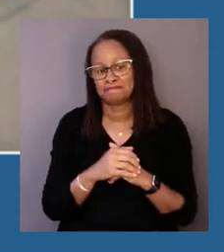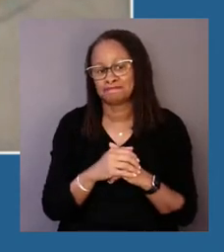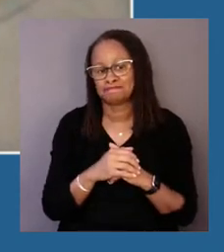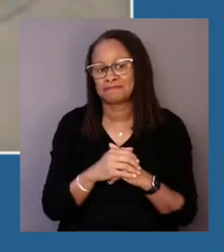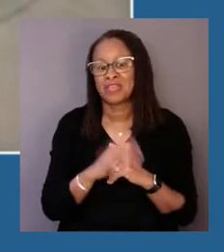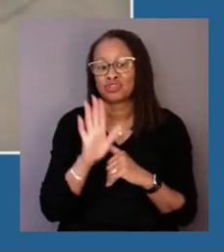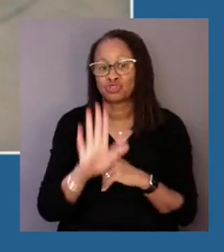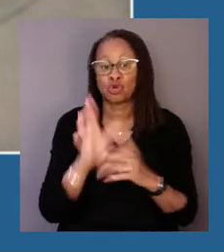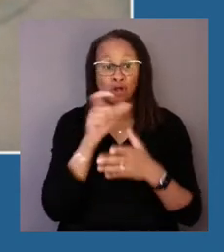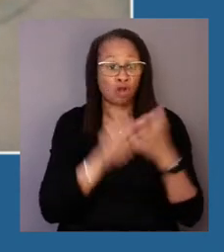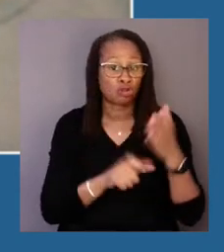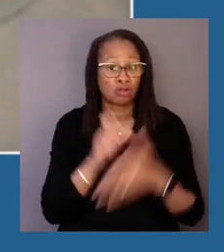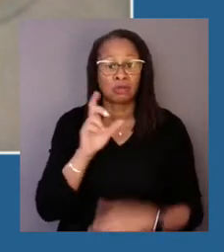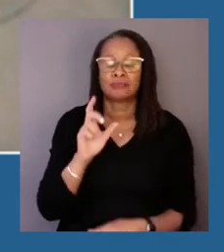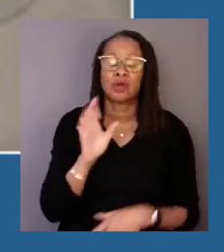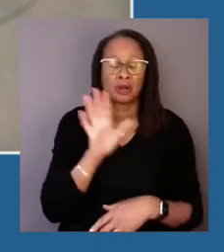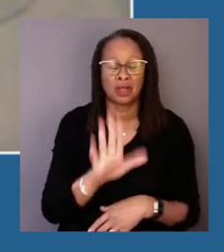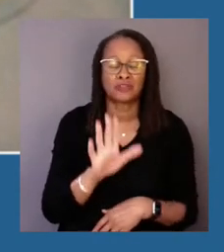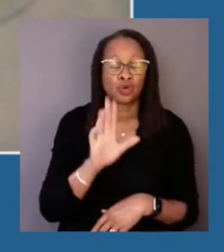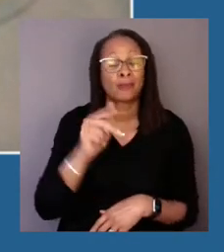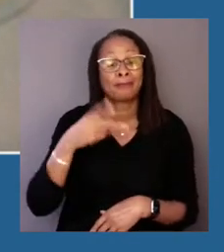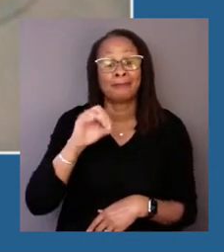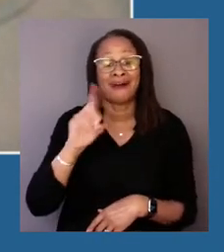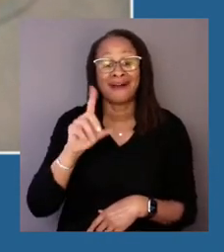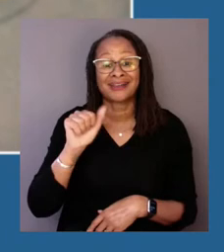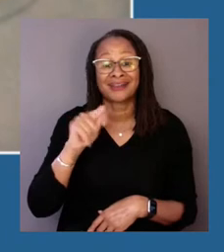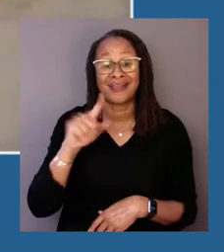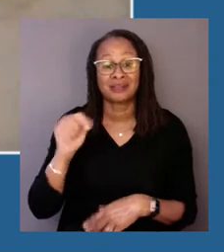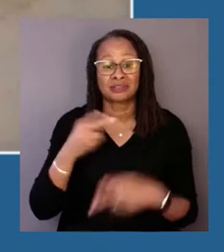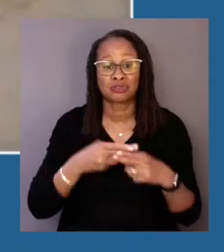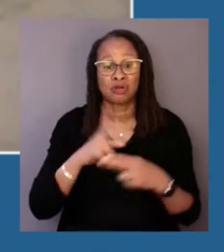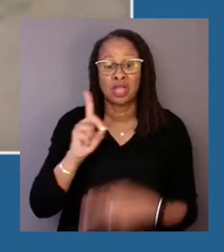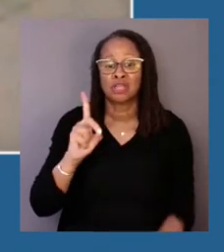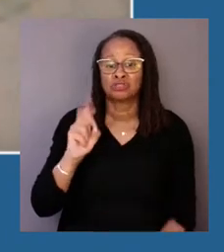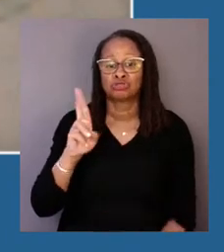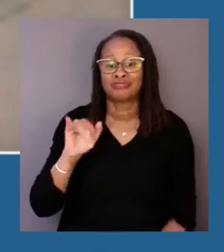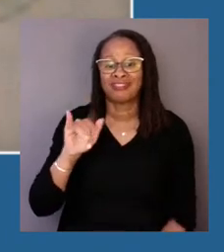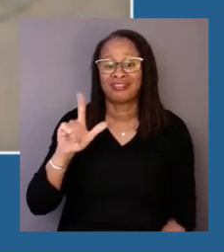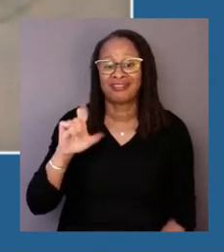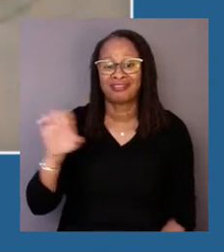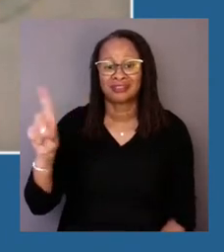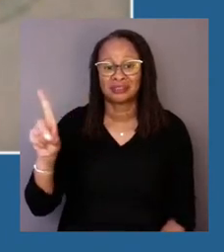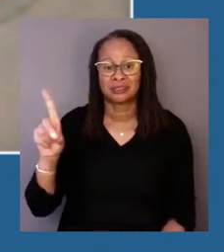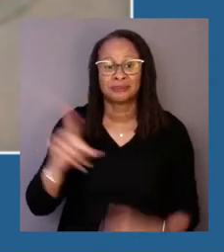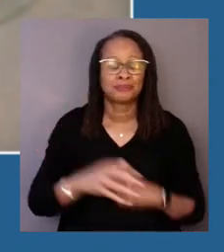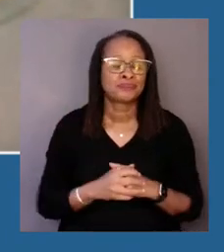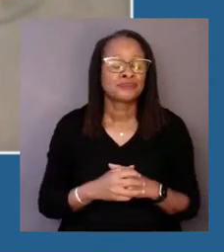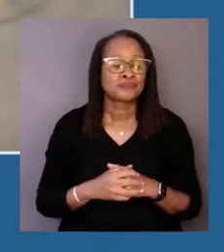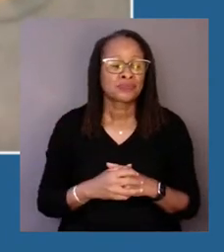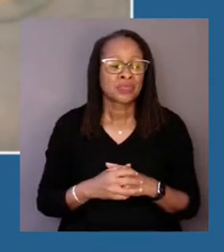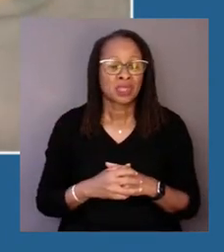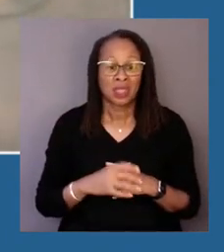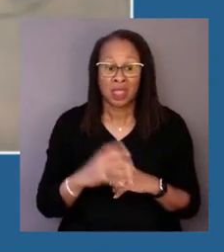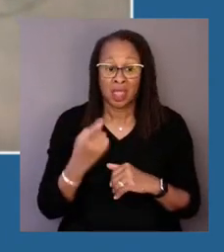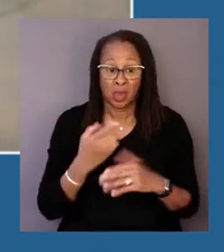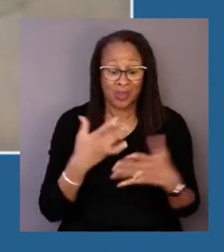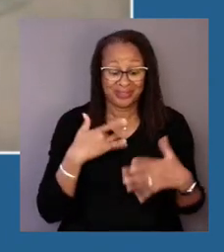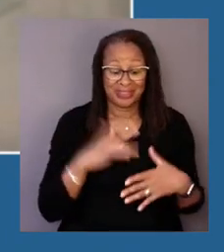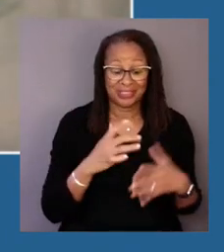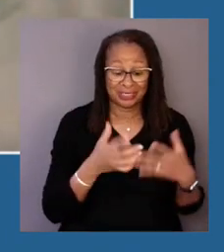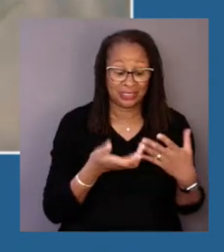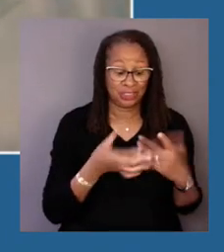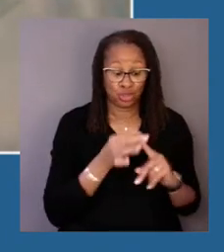idea that it's not, in one sense, it's unique in that and can be separated out, and it's important to separate it